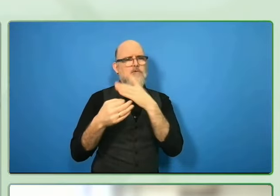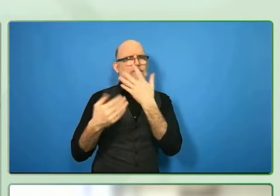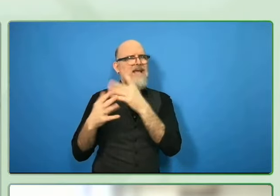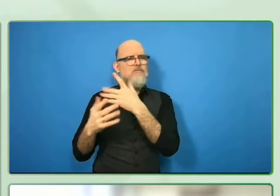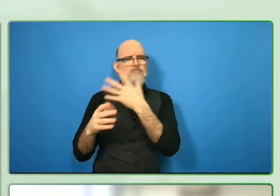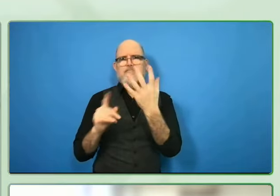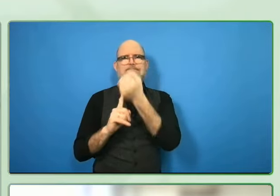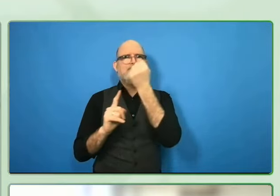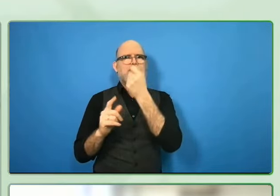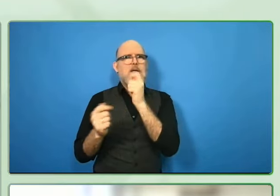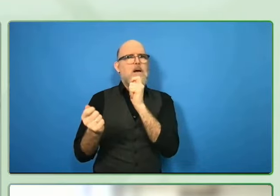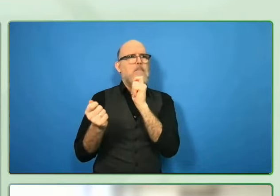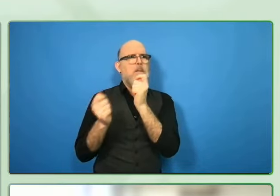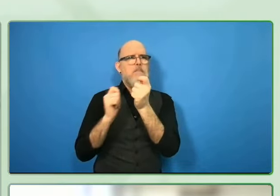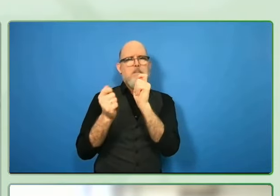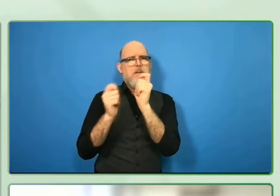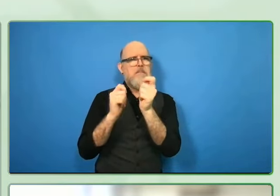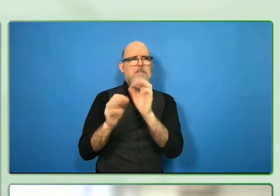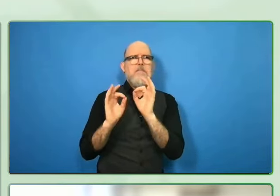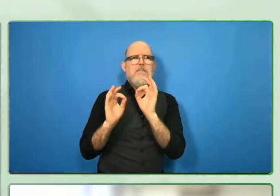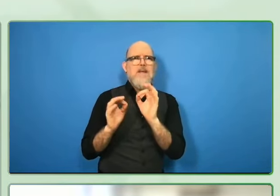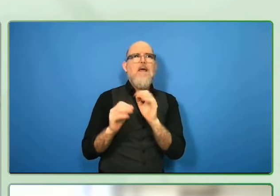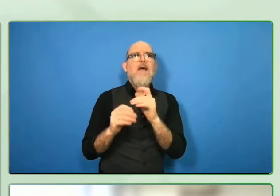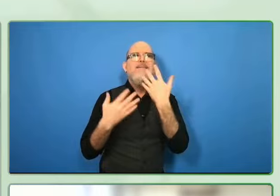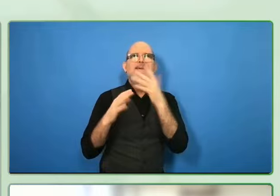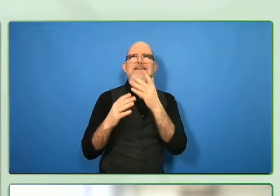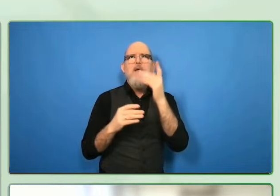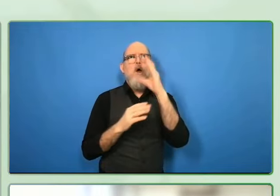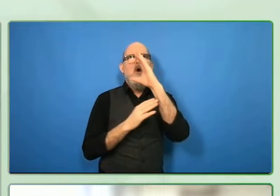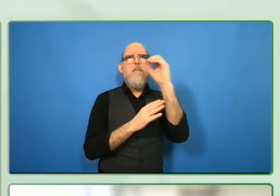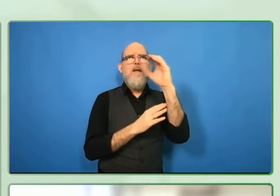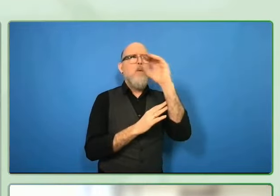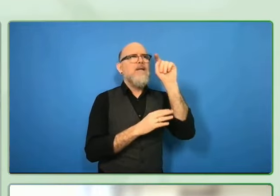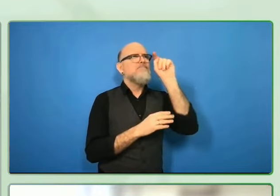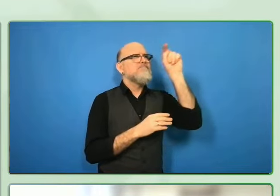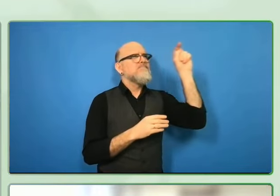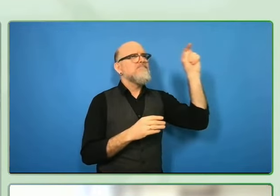GSK, KPMG, BAE Systems, Bank of England.